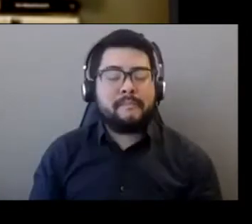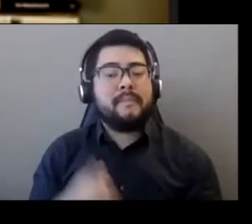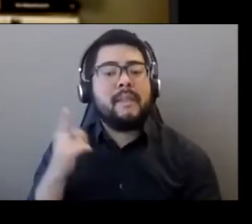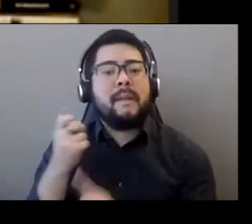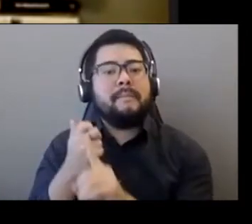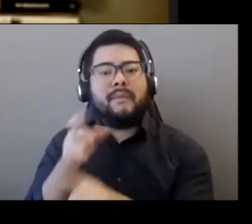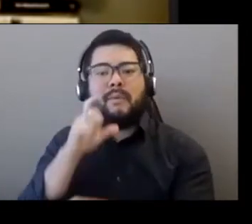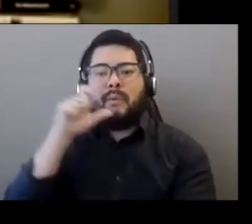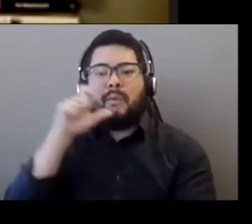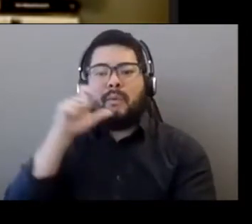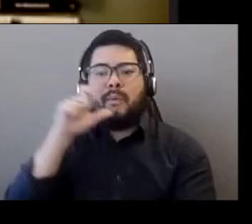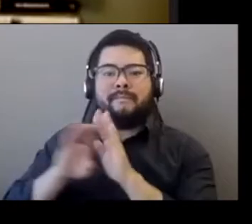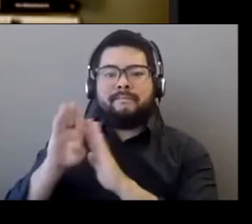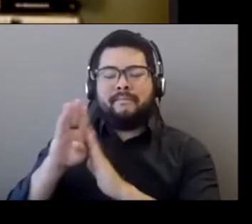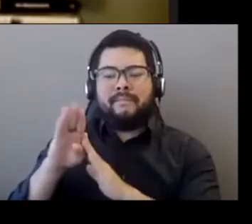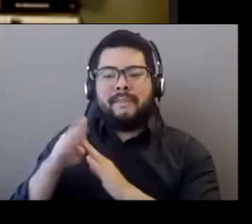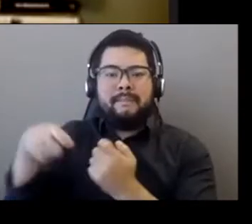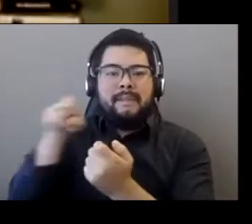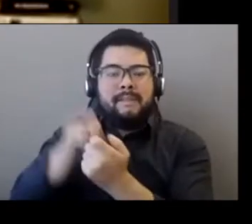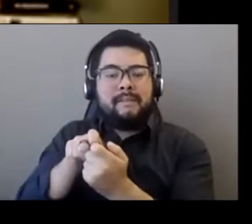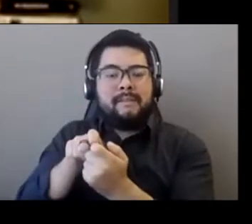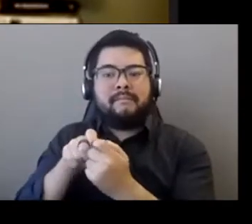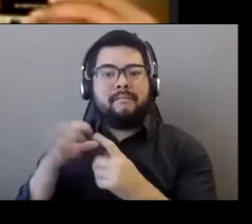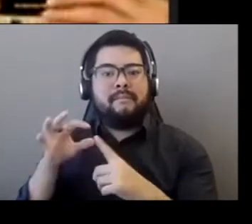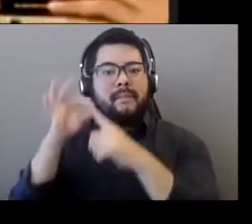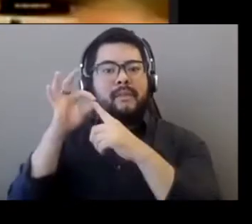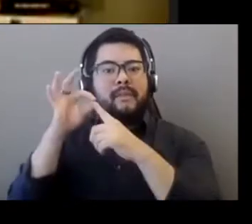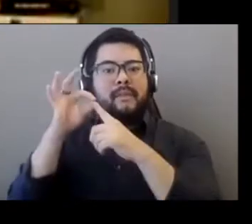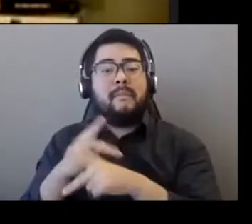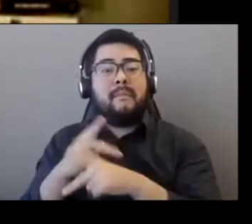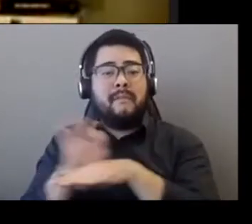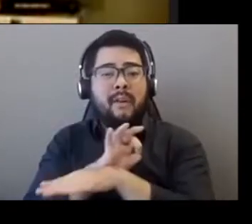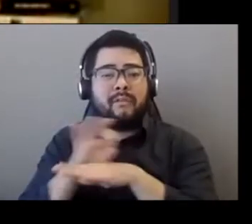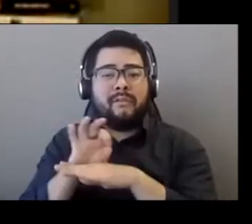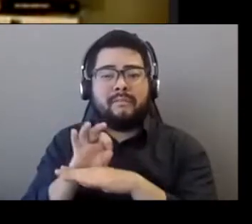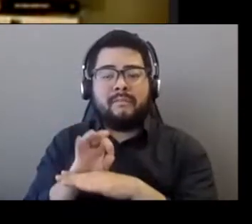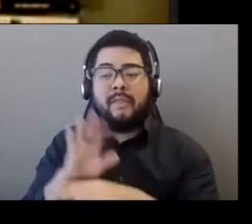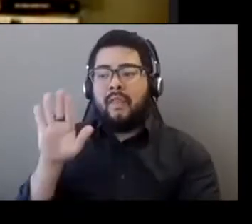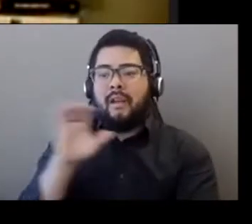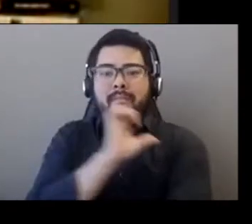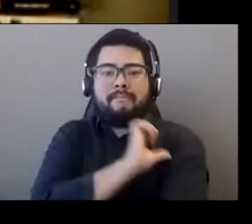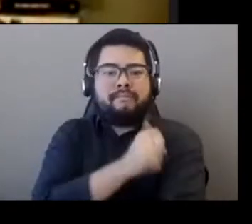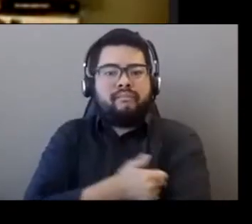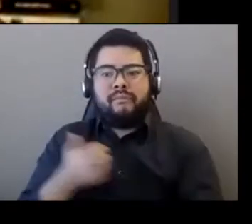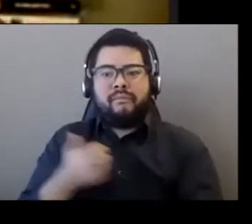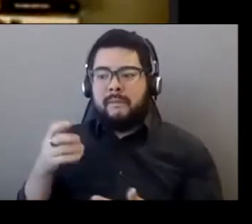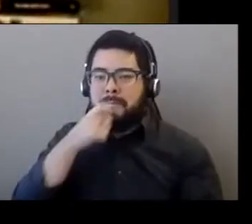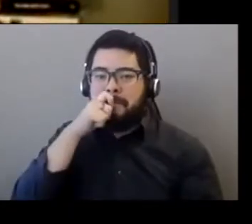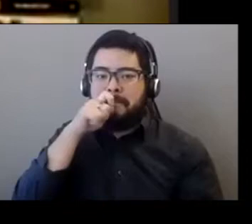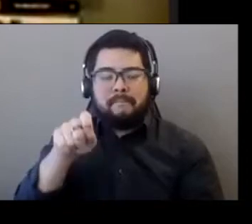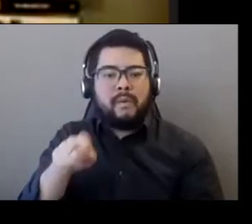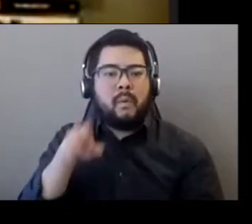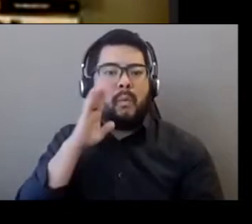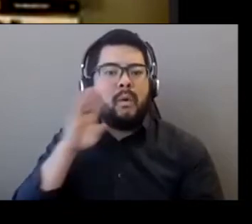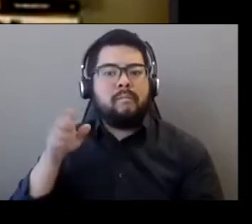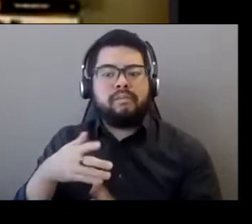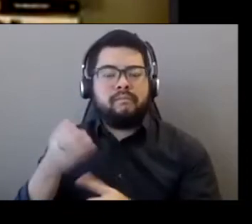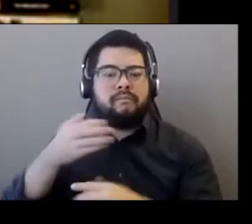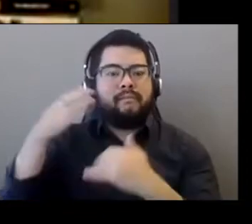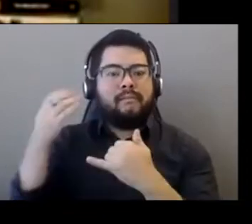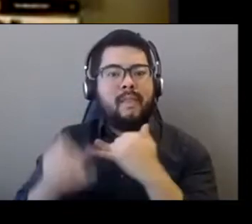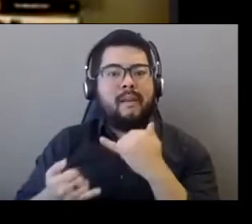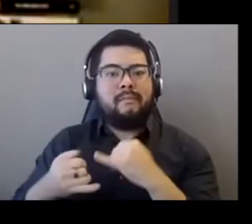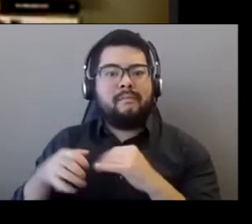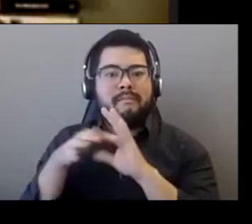a special communicative function. Their authority is the pulpit. That's what gives them the authority to speak. You